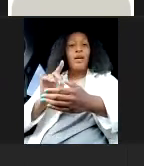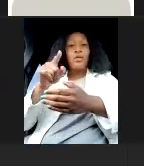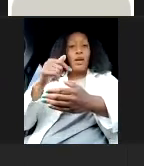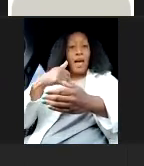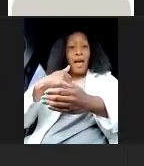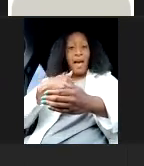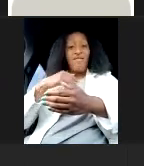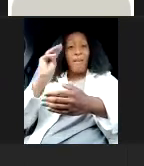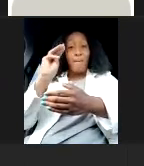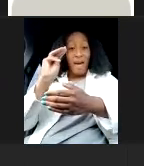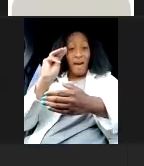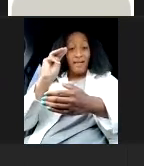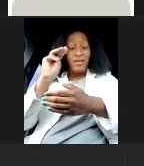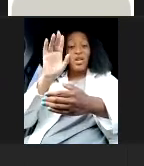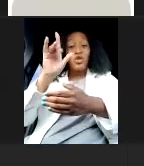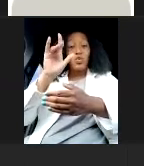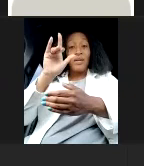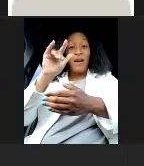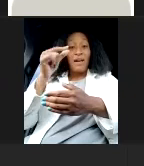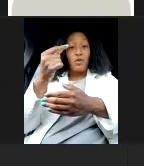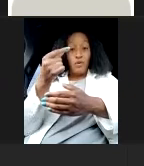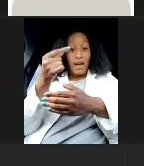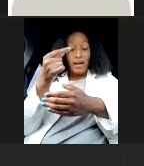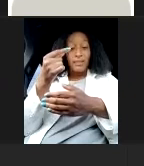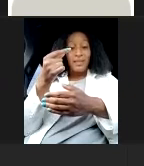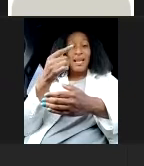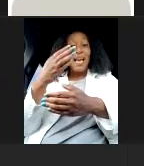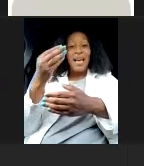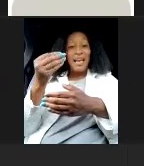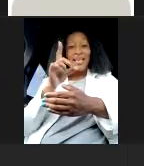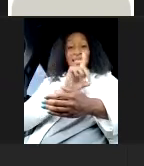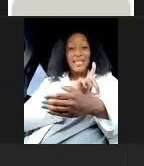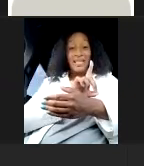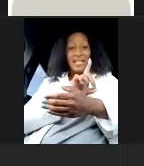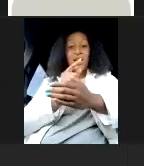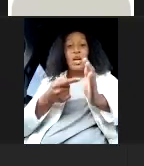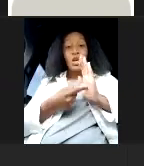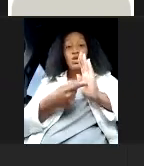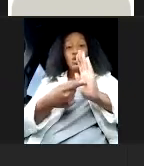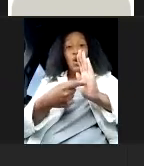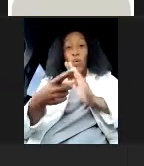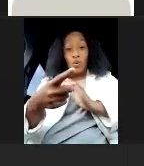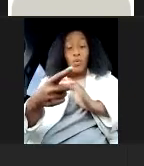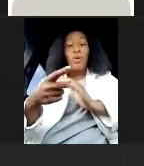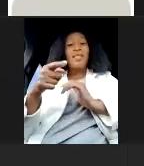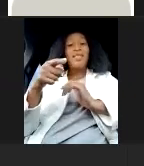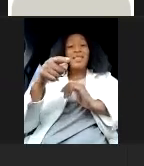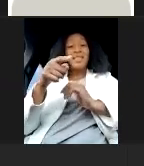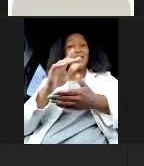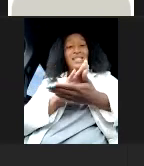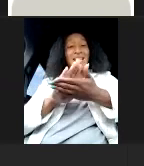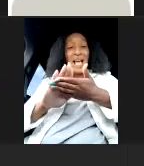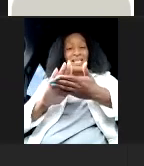which goes in the numerator in this case. Well, this is written out real nicely using the equation, but if I'm looking at